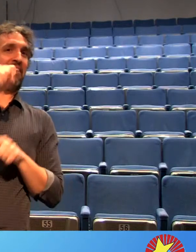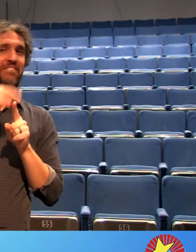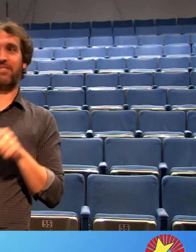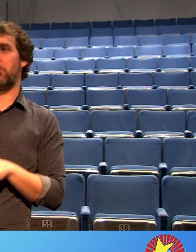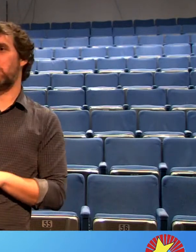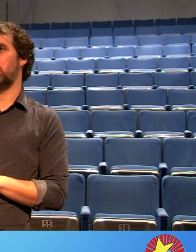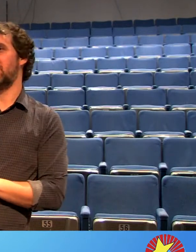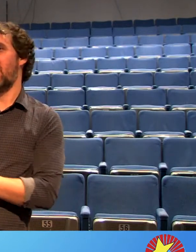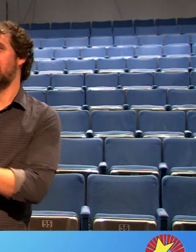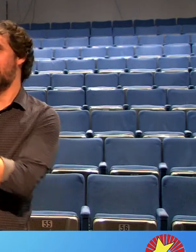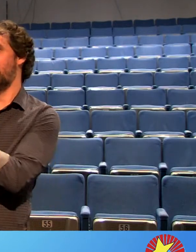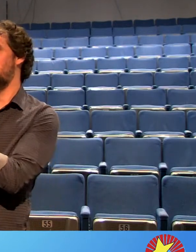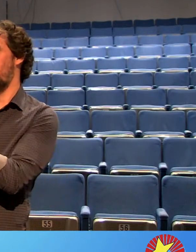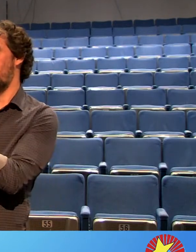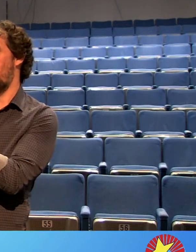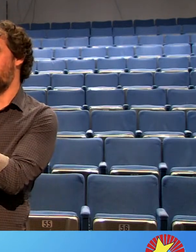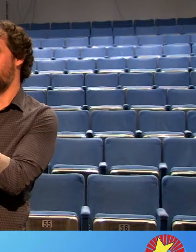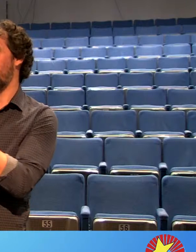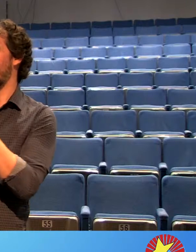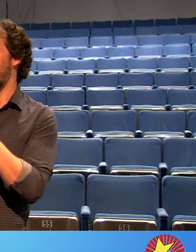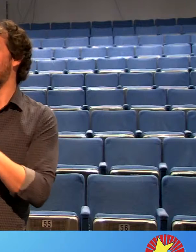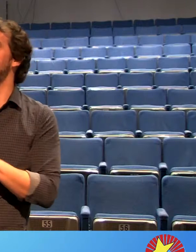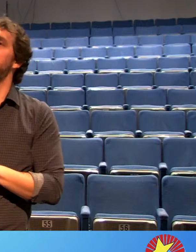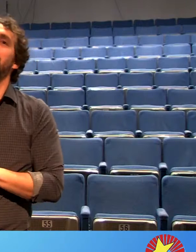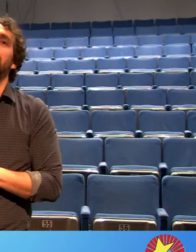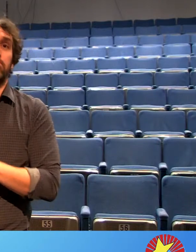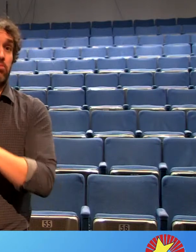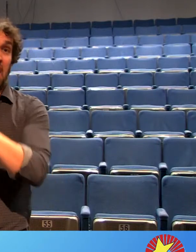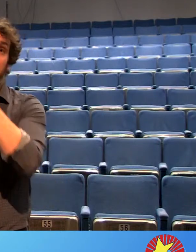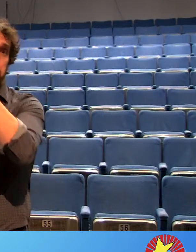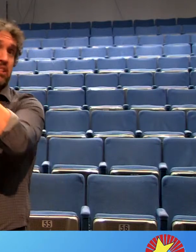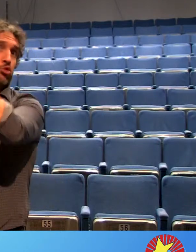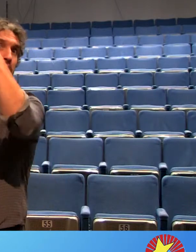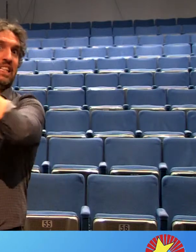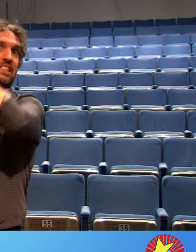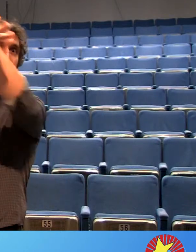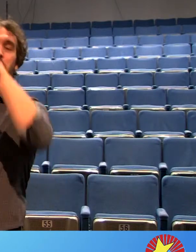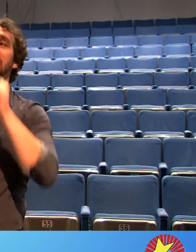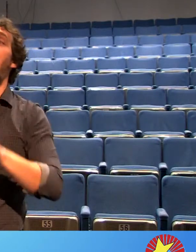population. So we were able to compare ourselves to the Utah School for the Deaf,